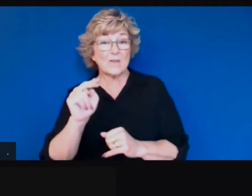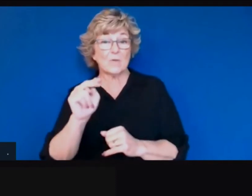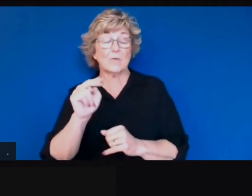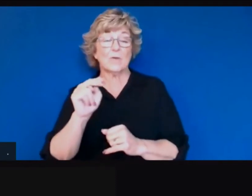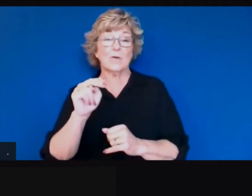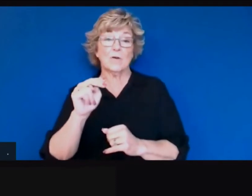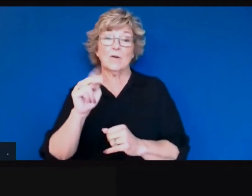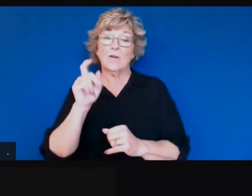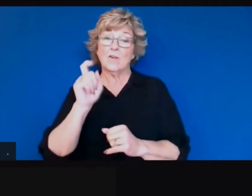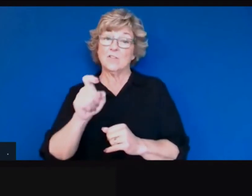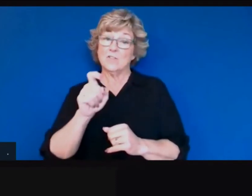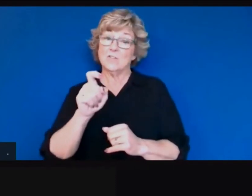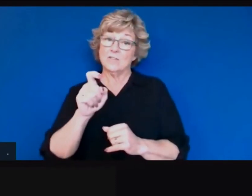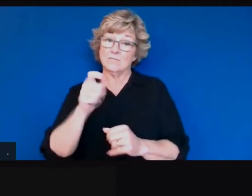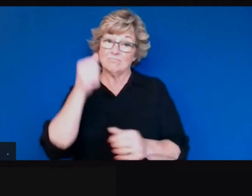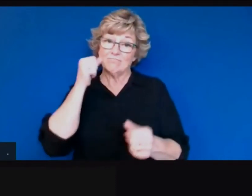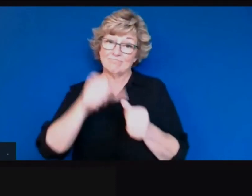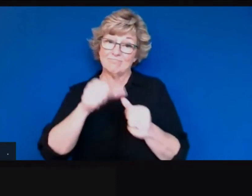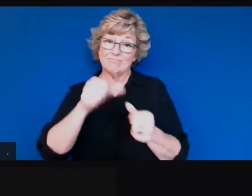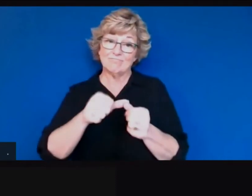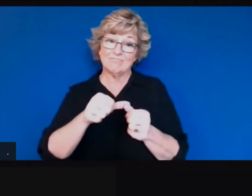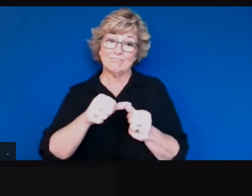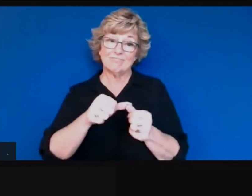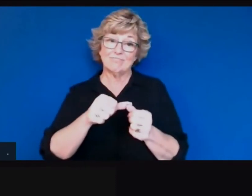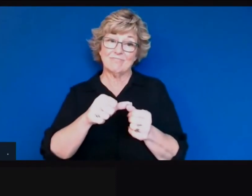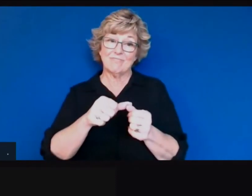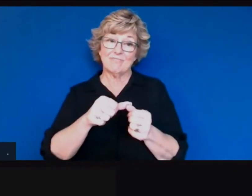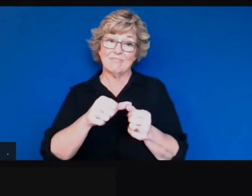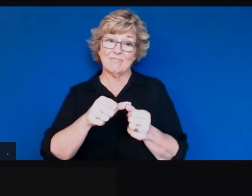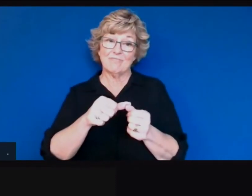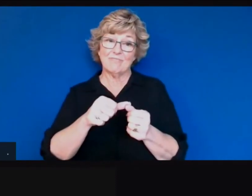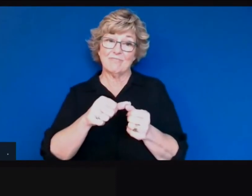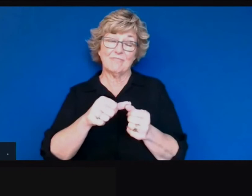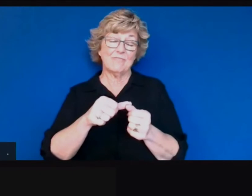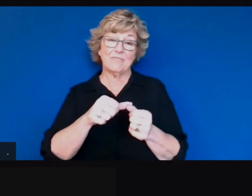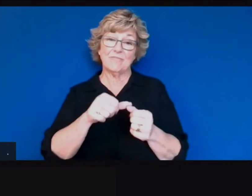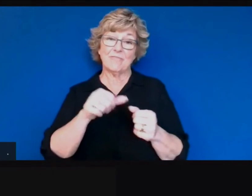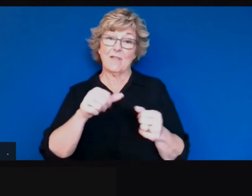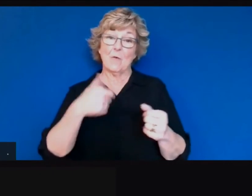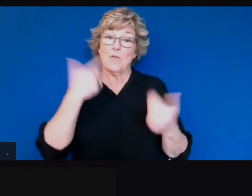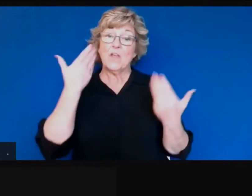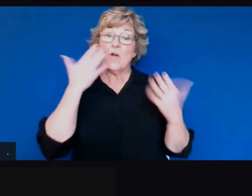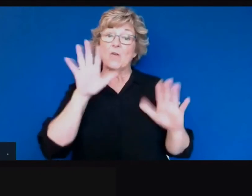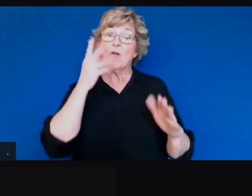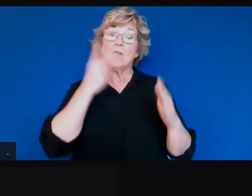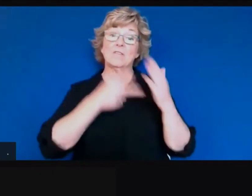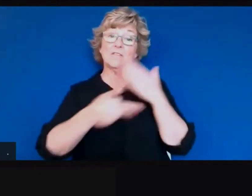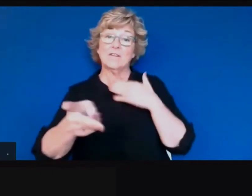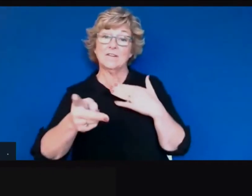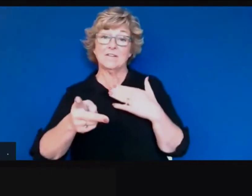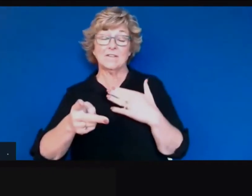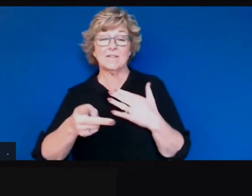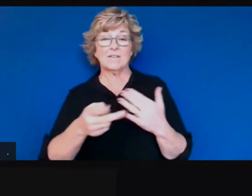we should remind you that that is not a story that is already written. Some of it is about cases that have already